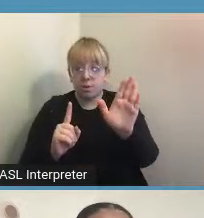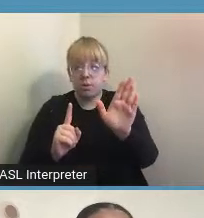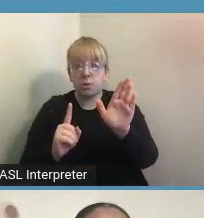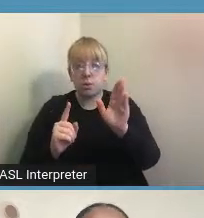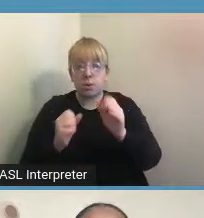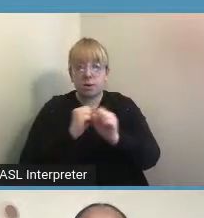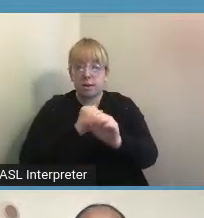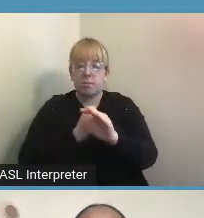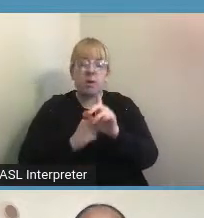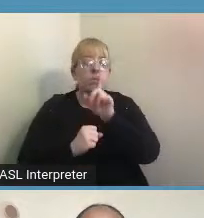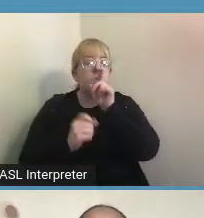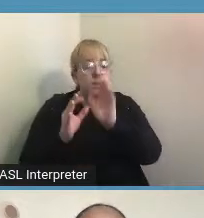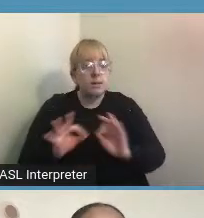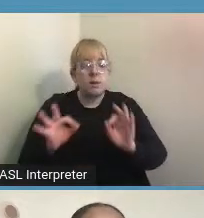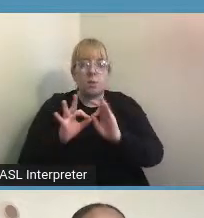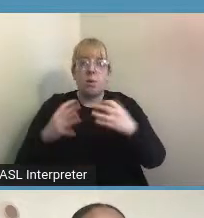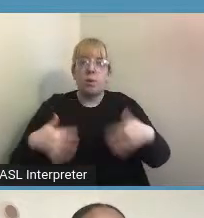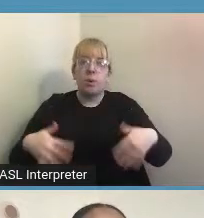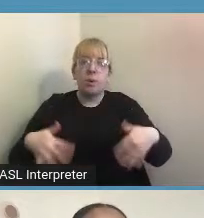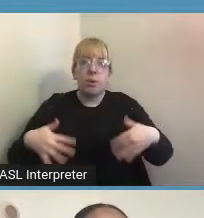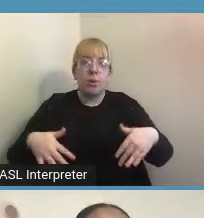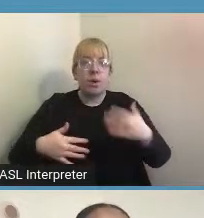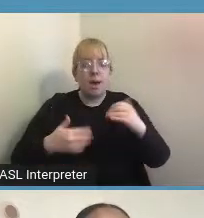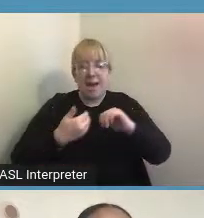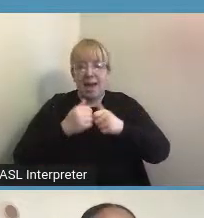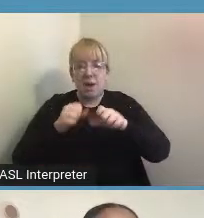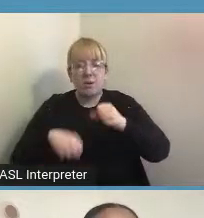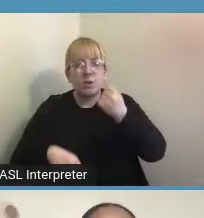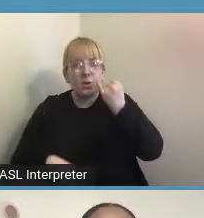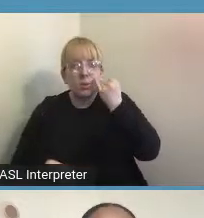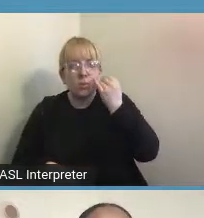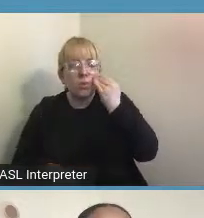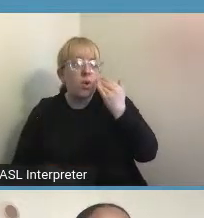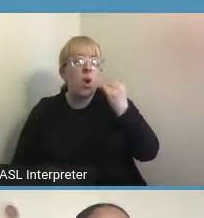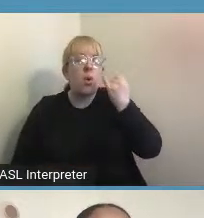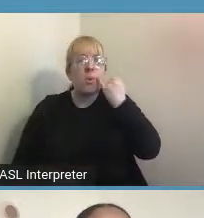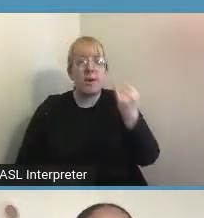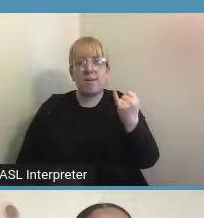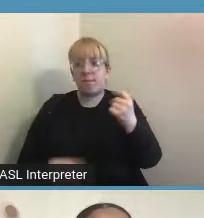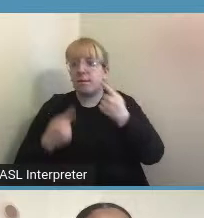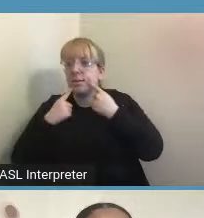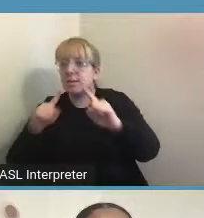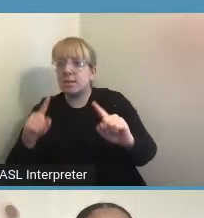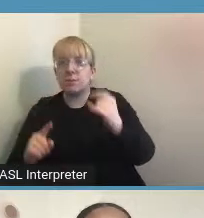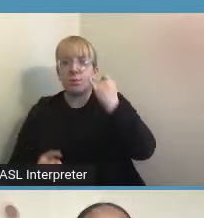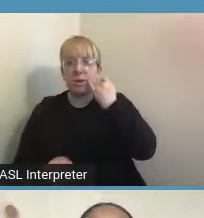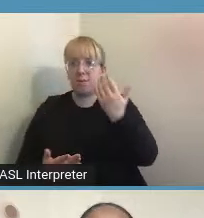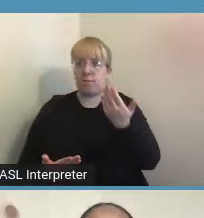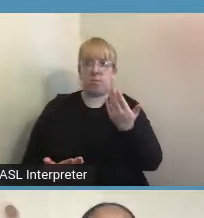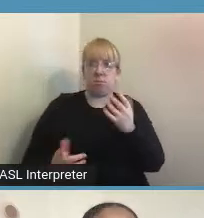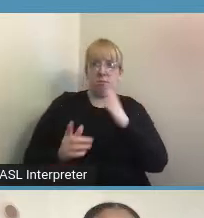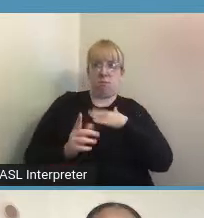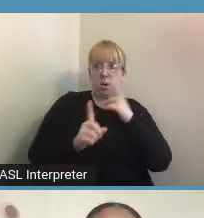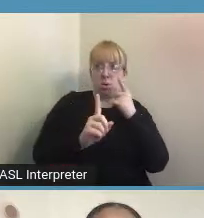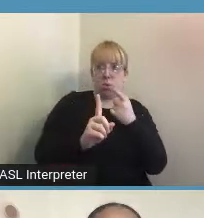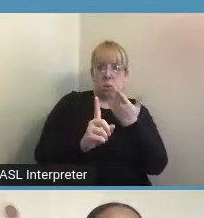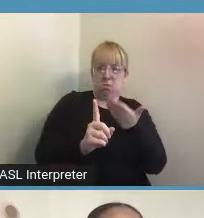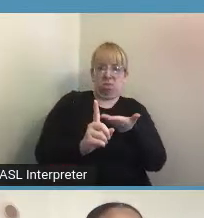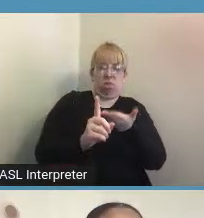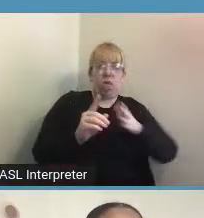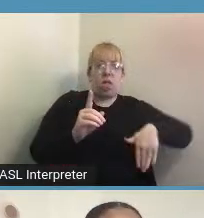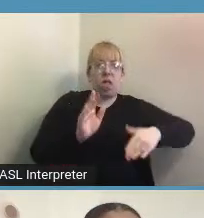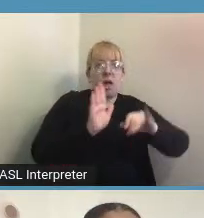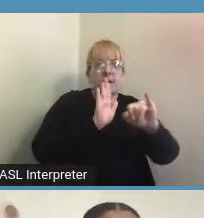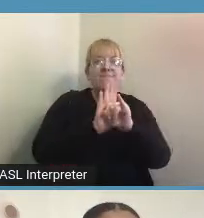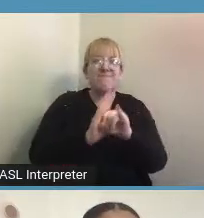critical. Um, how can you know if you are successful if you don't know what you are trying to accomplish? So, what is the goal?